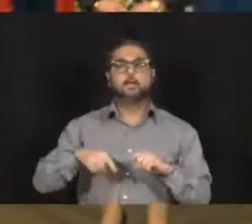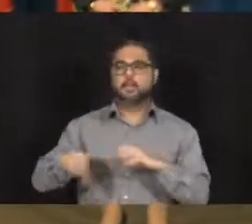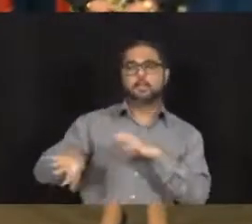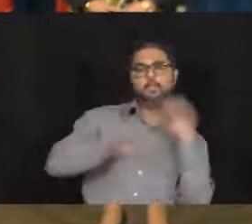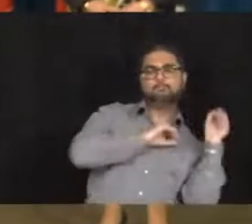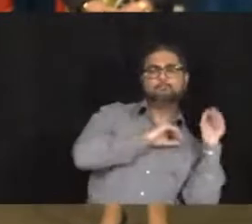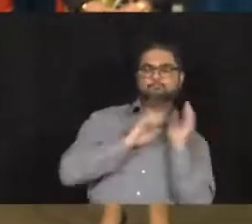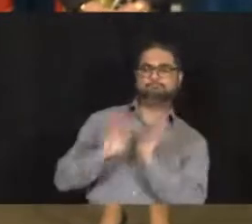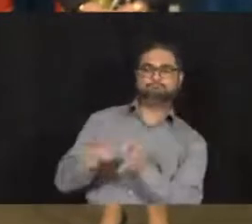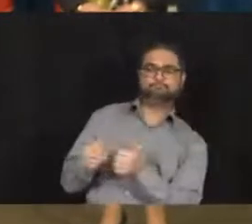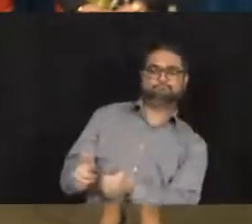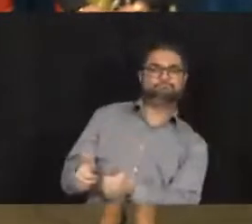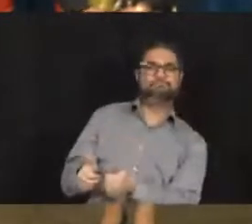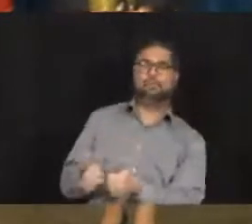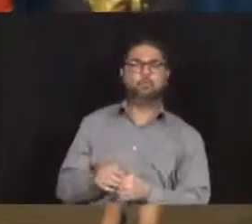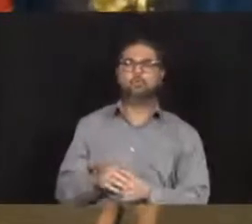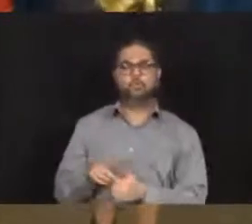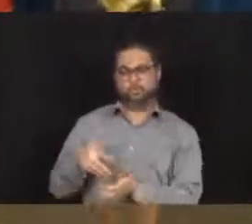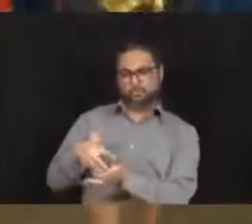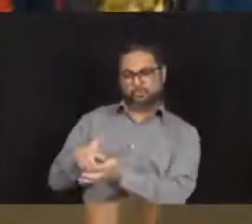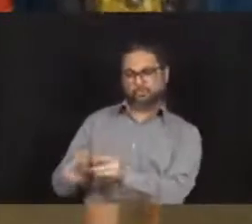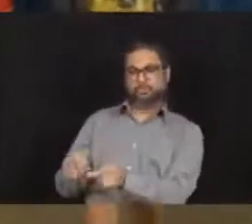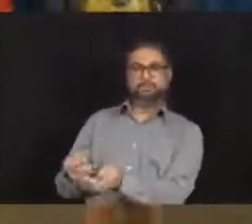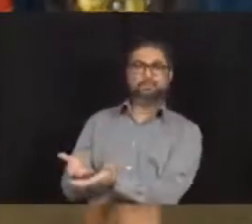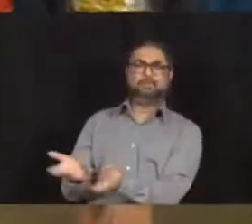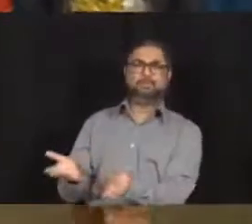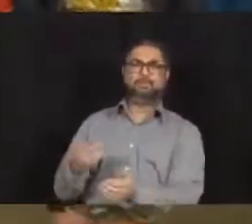over to Minister Elliott.